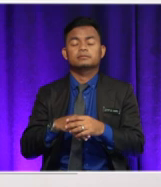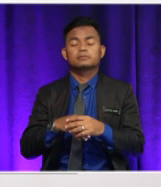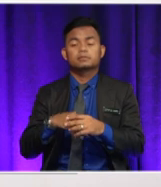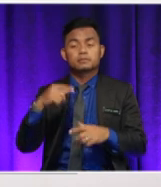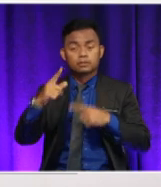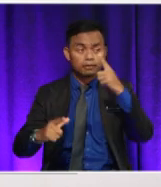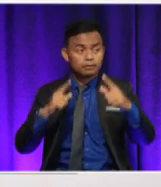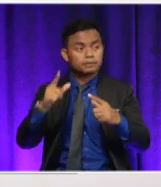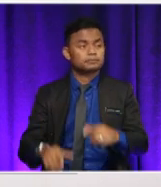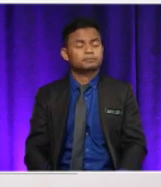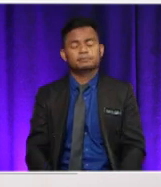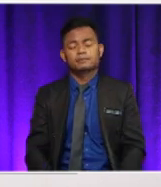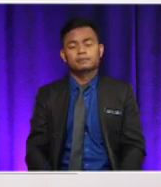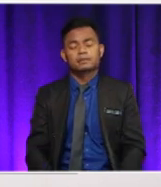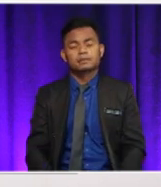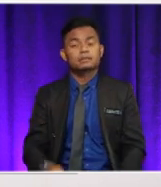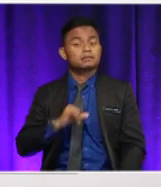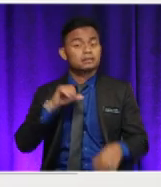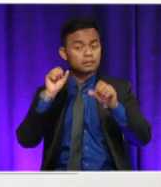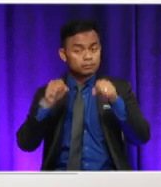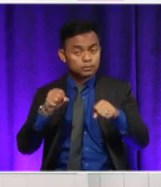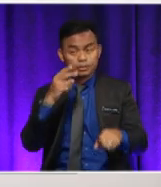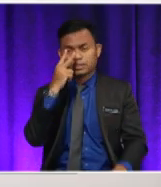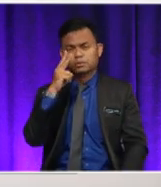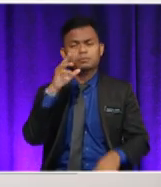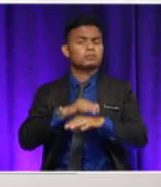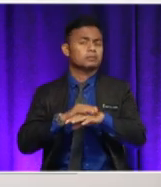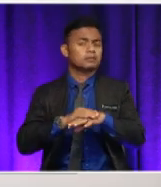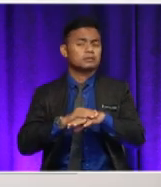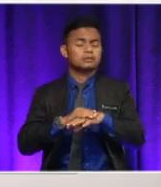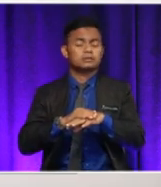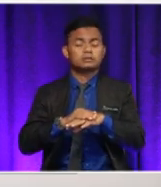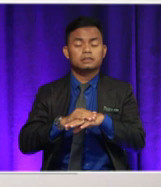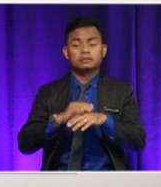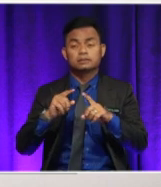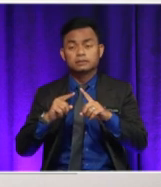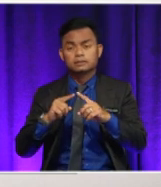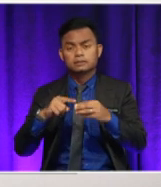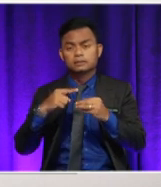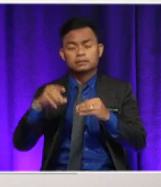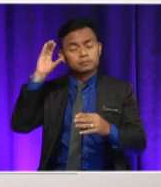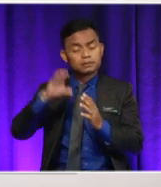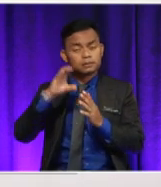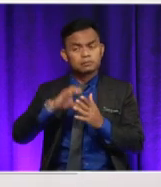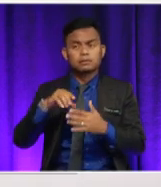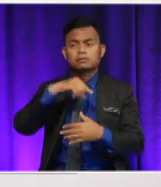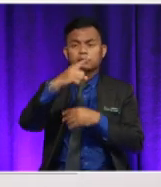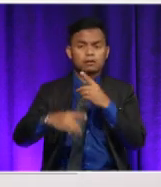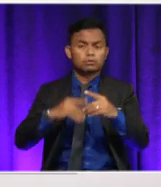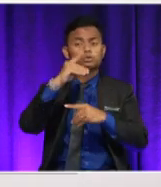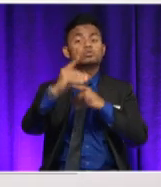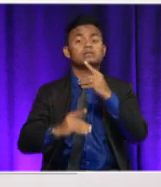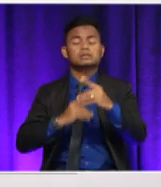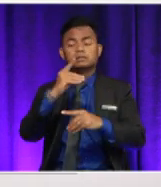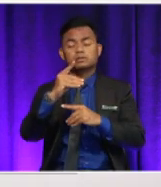to see many beautiful sceneries, various type of animals, different shape of geography around the world, and I can visit